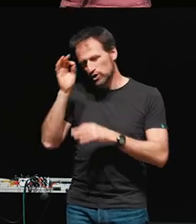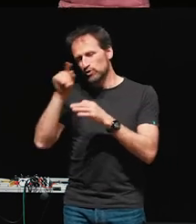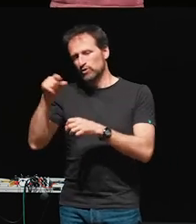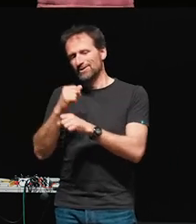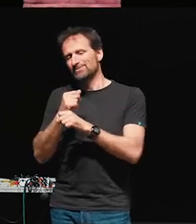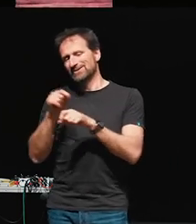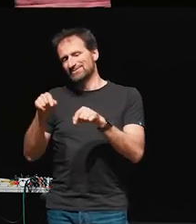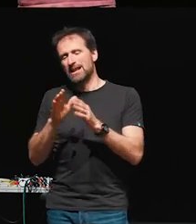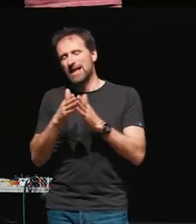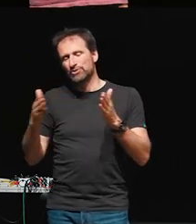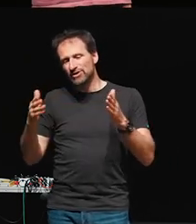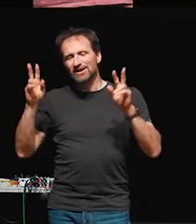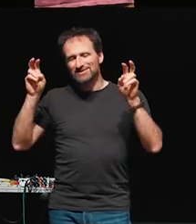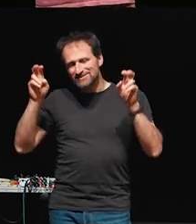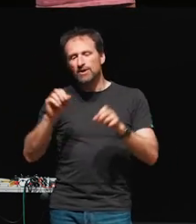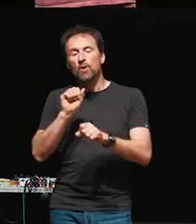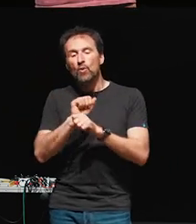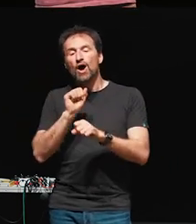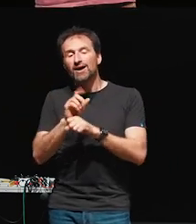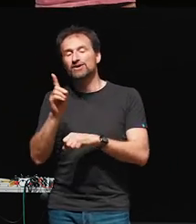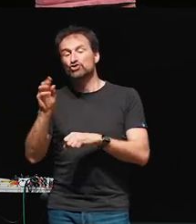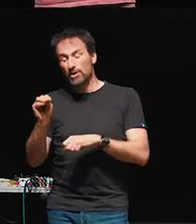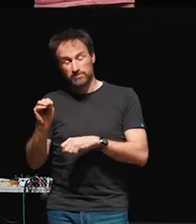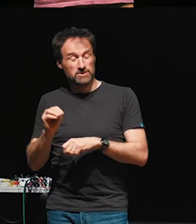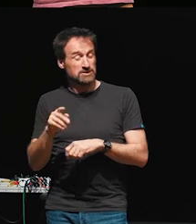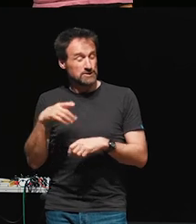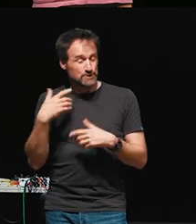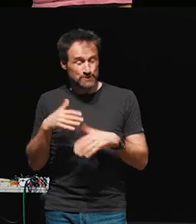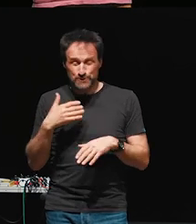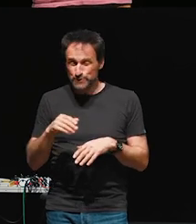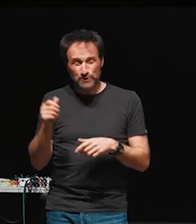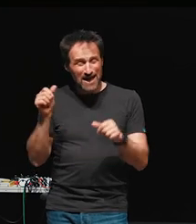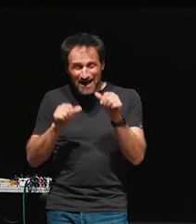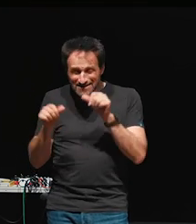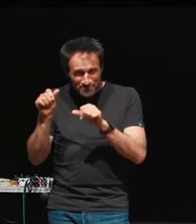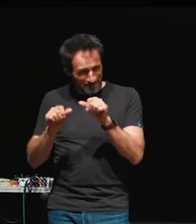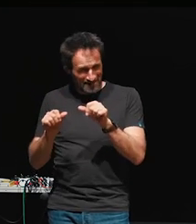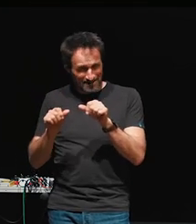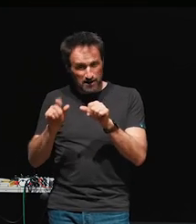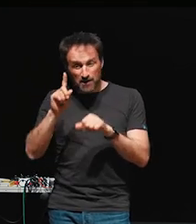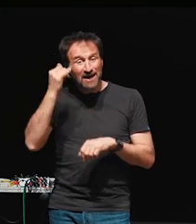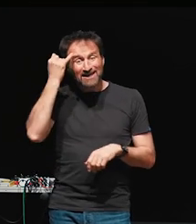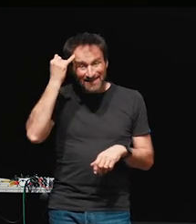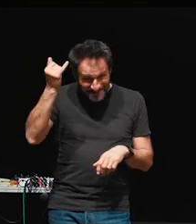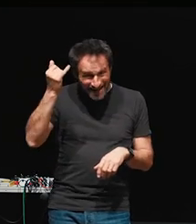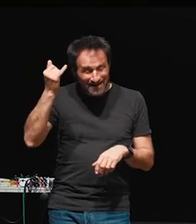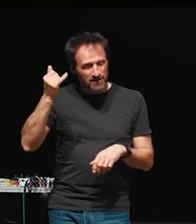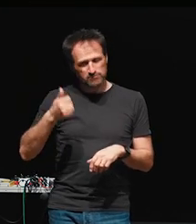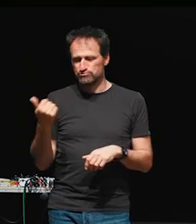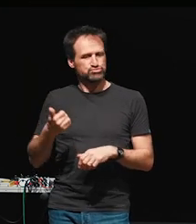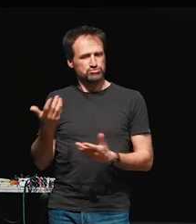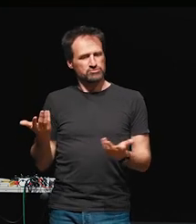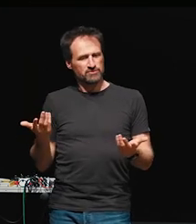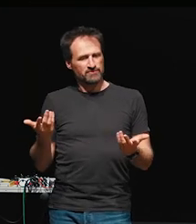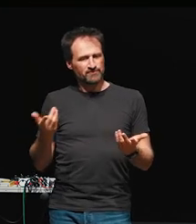DOM. And it's pretty awesome and very experimental, but the idea is wonderful, right? What if you could do all